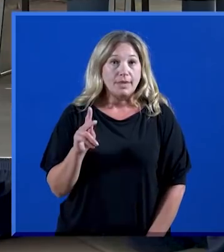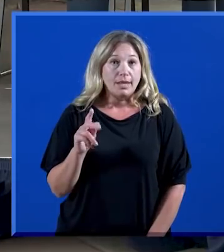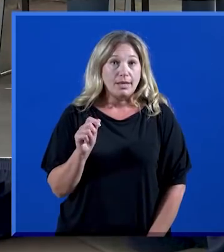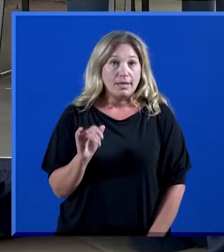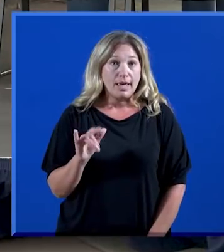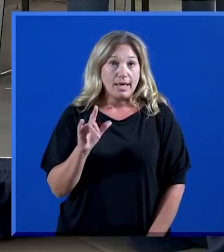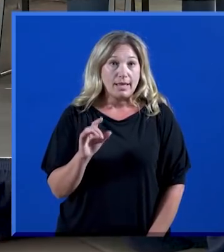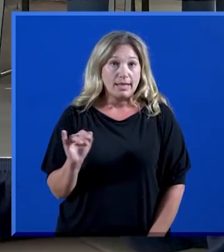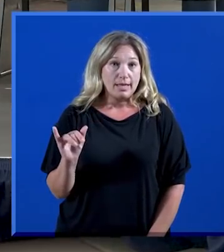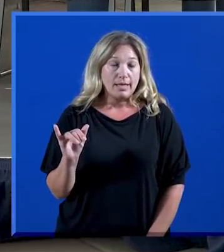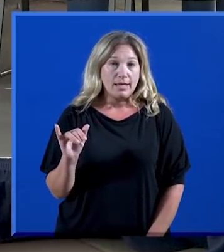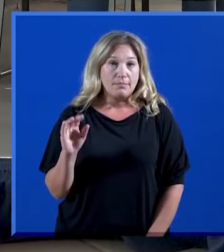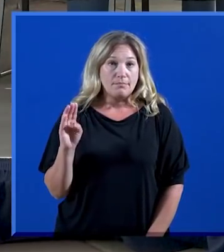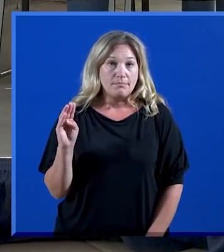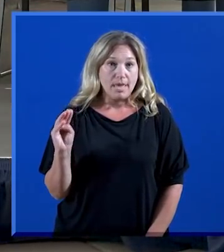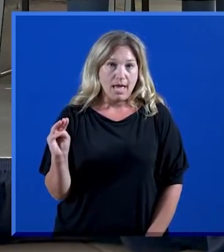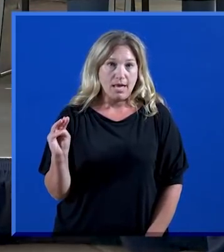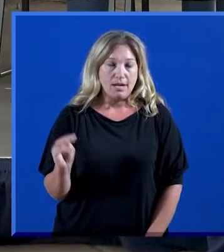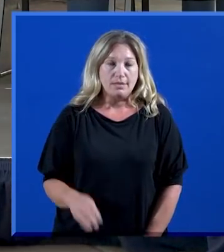Kaylee Mann.